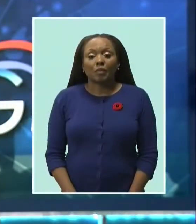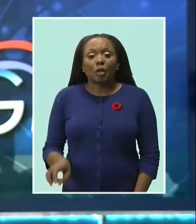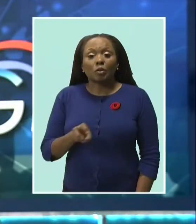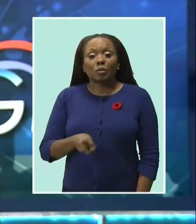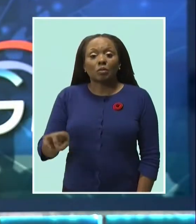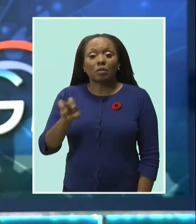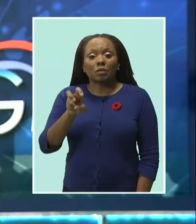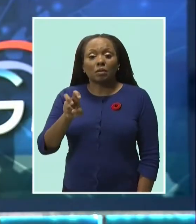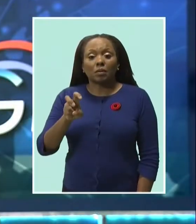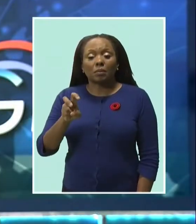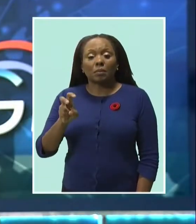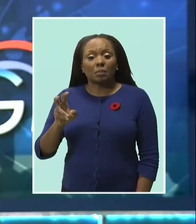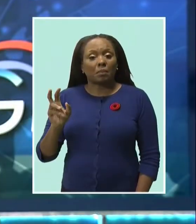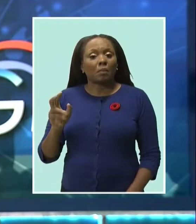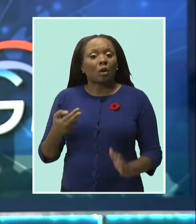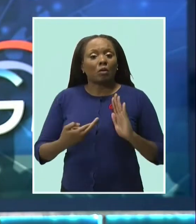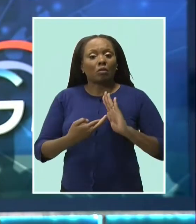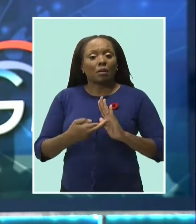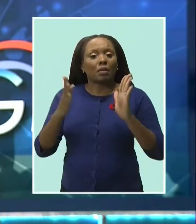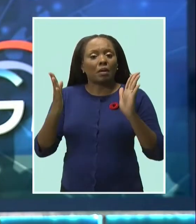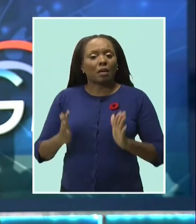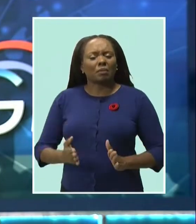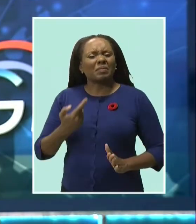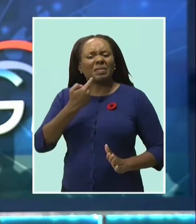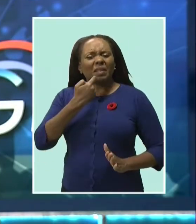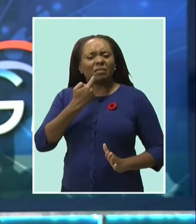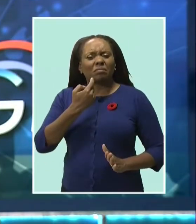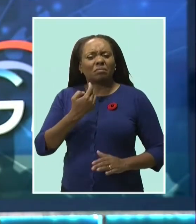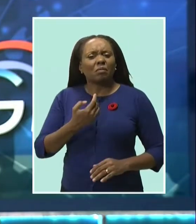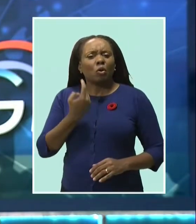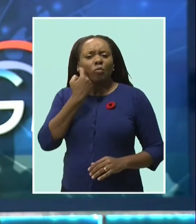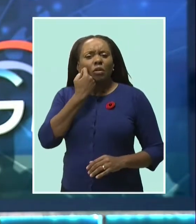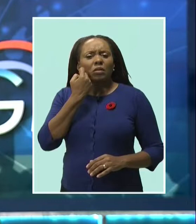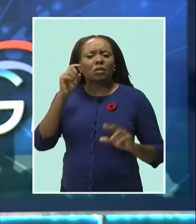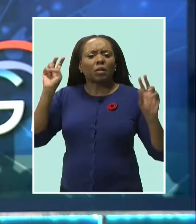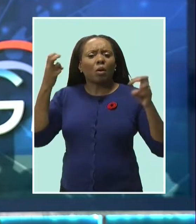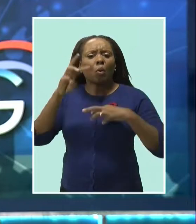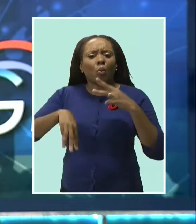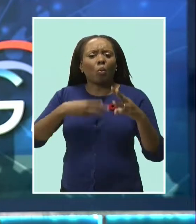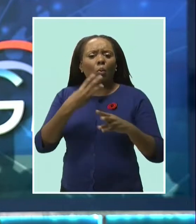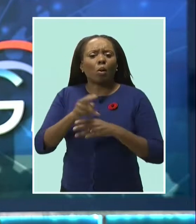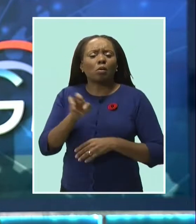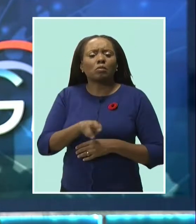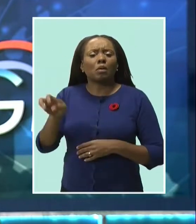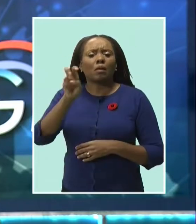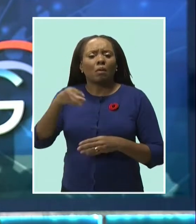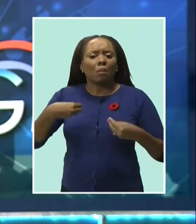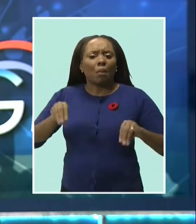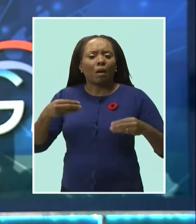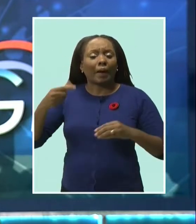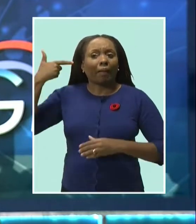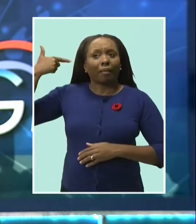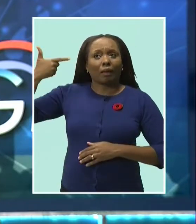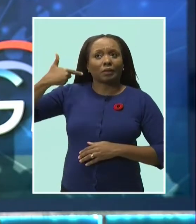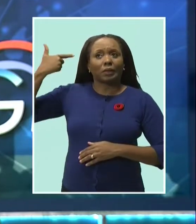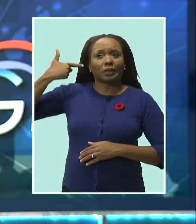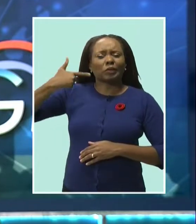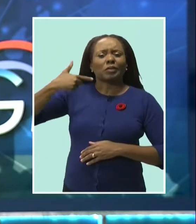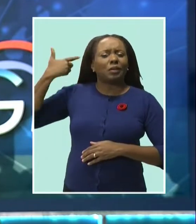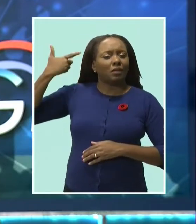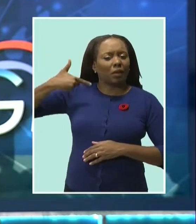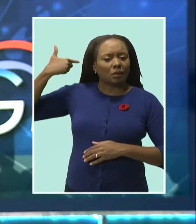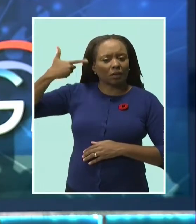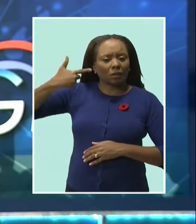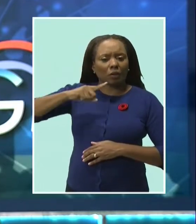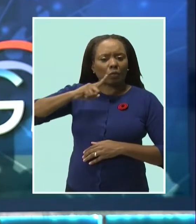Tourism officials are reporting positive news from the just concluded World Travel Market in London. Speaking exclusively to the Morning Report